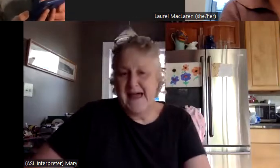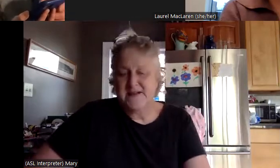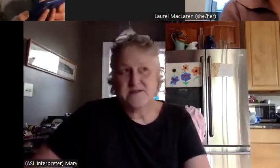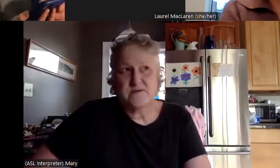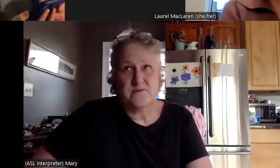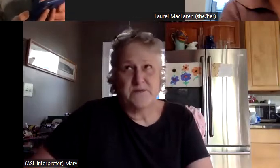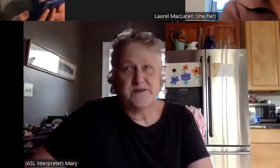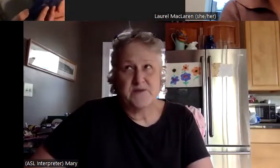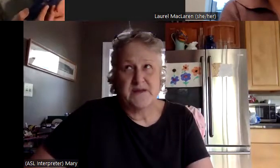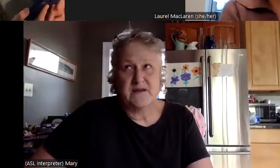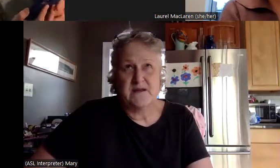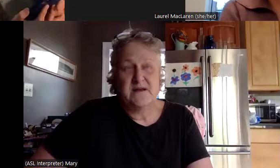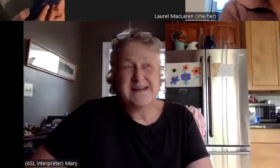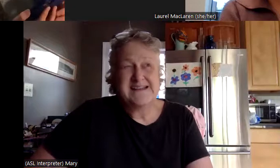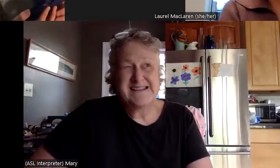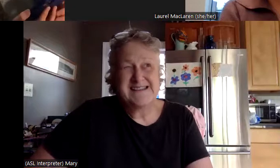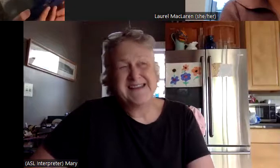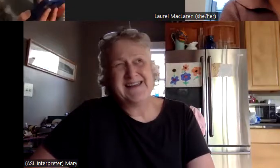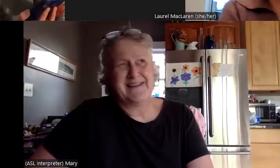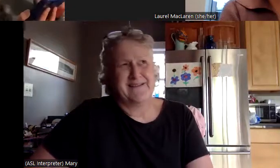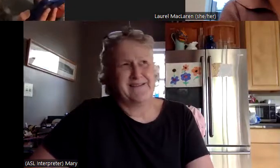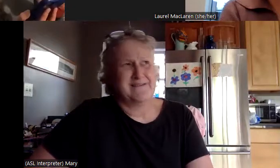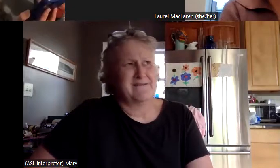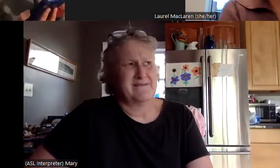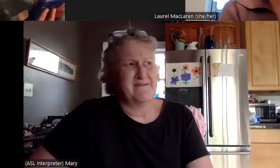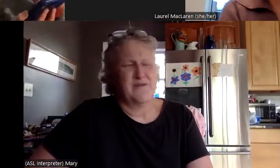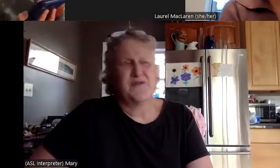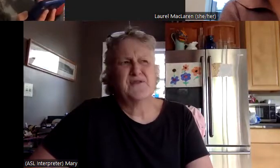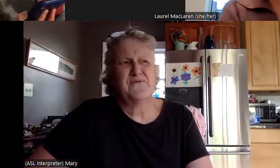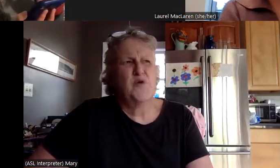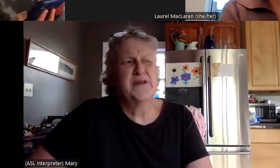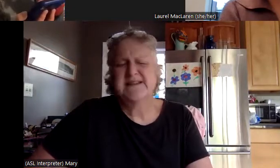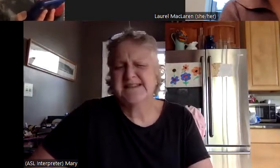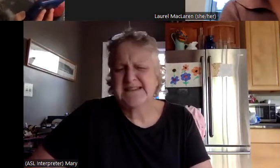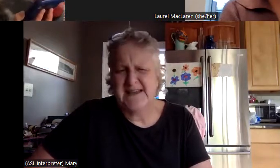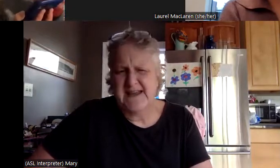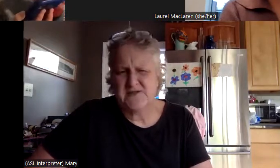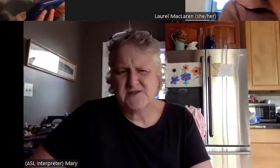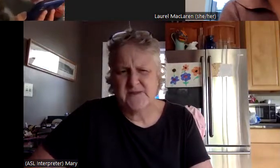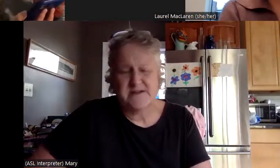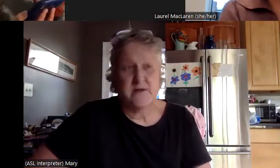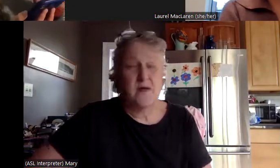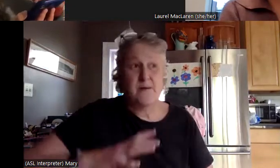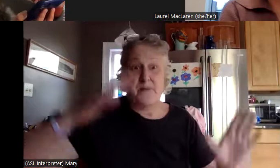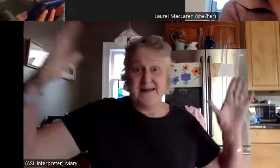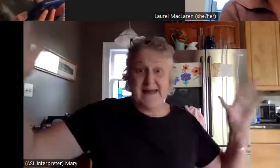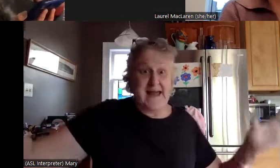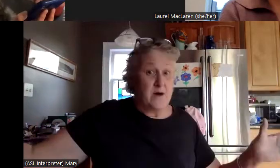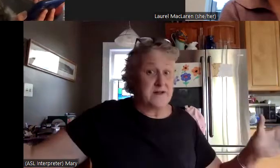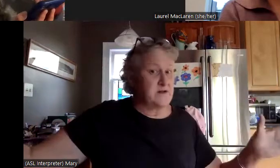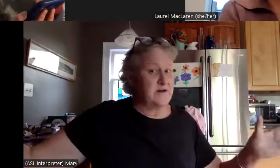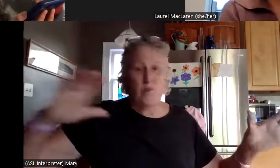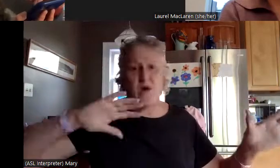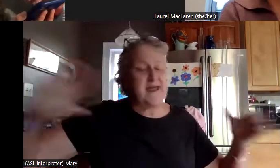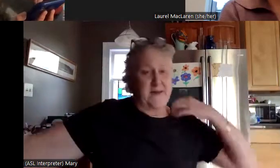they hatch between 60 and or 40 and 60 days or something. So by